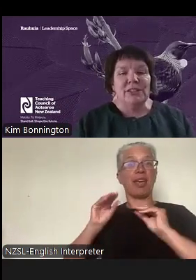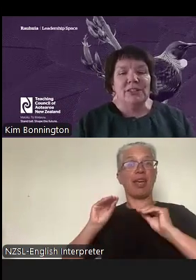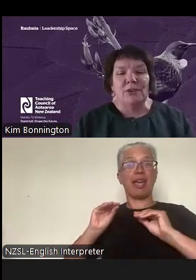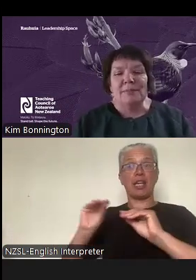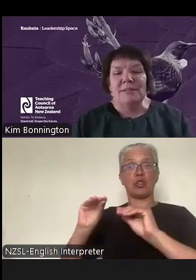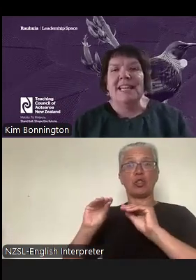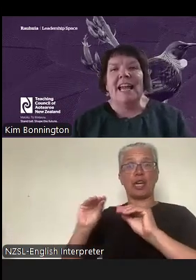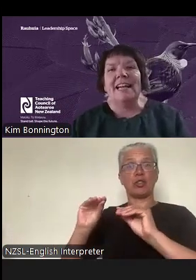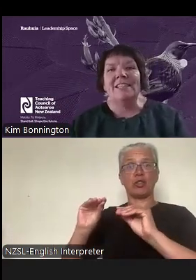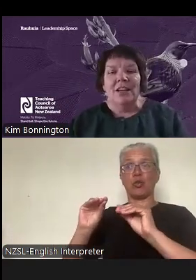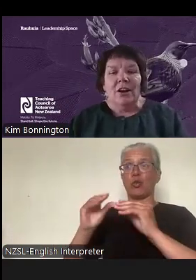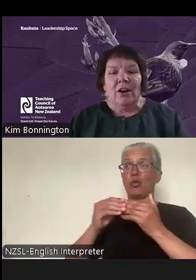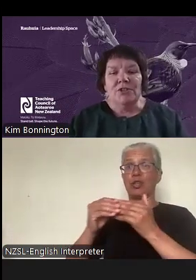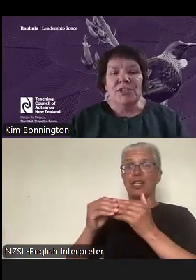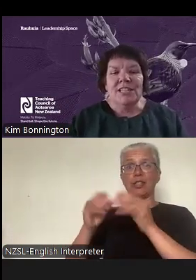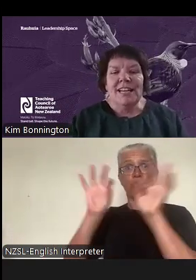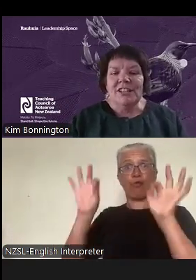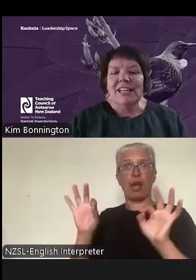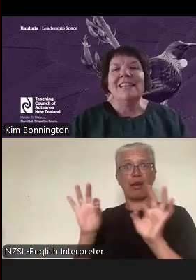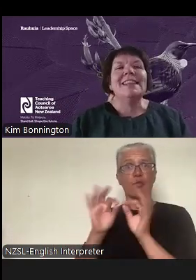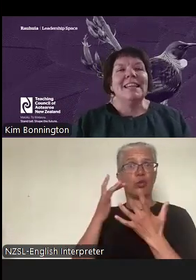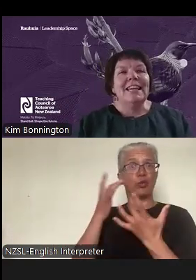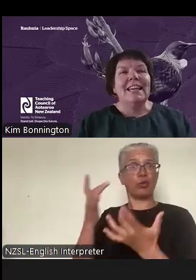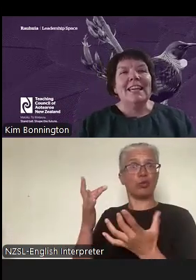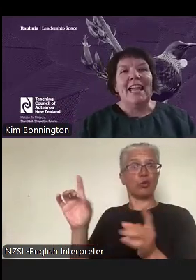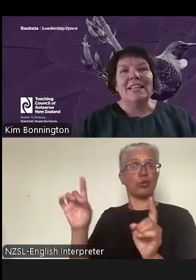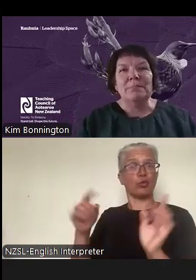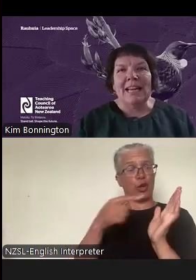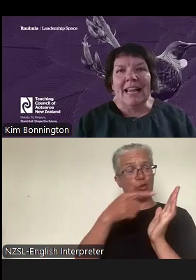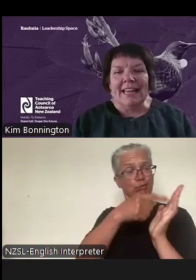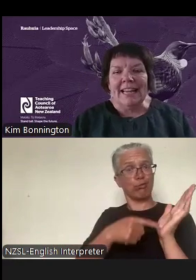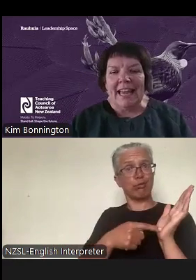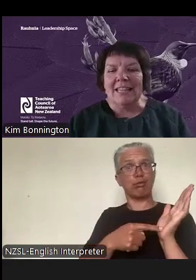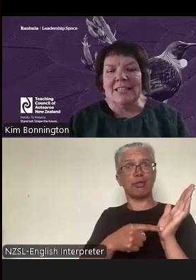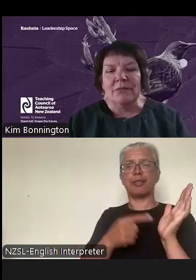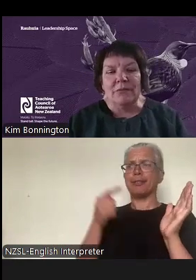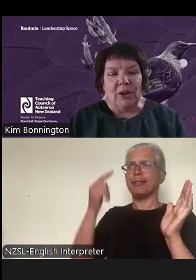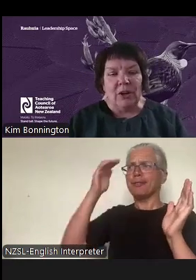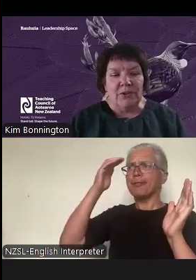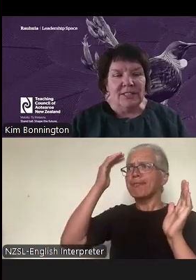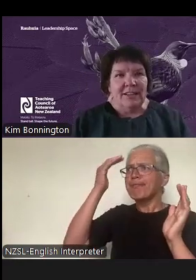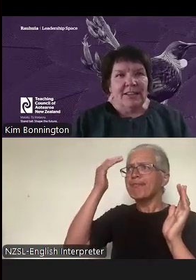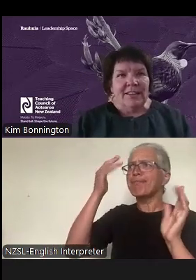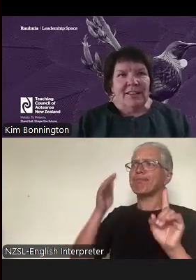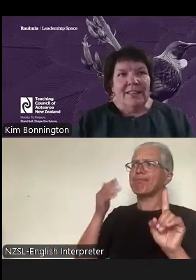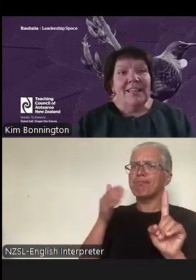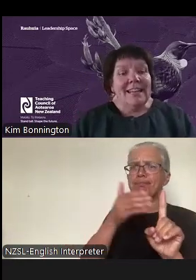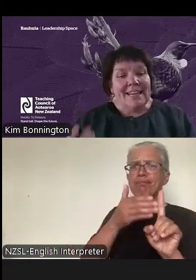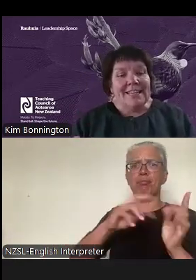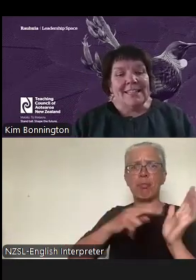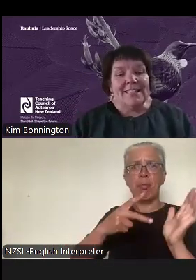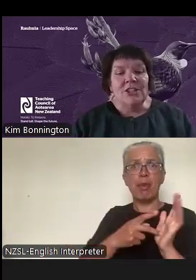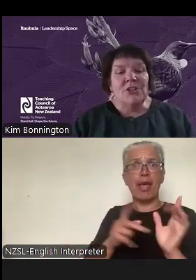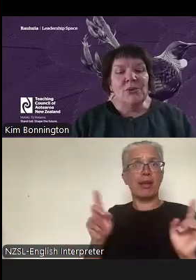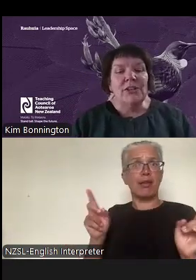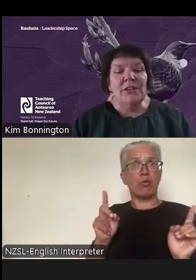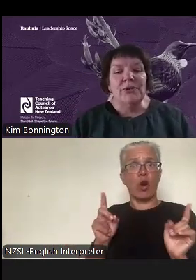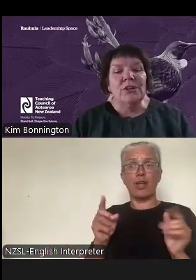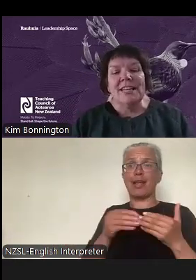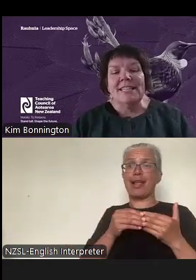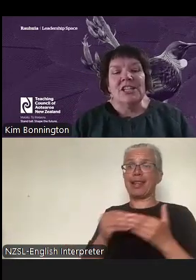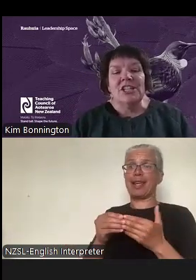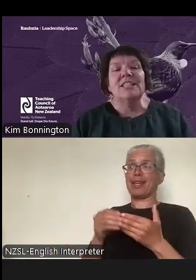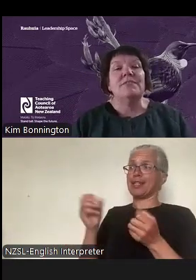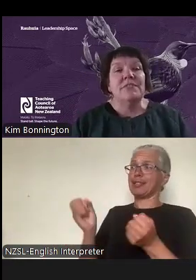Framework describes the act of strategically thinking and planning as follows: that leaders ensure that